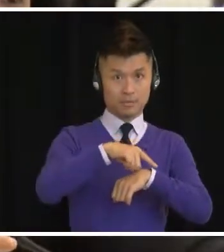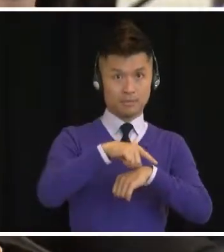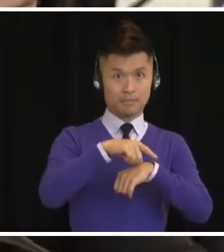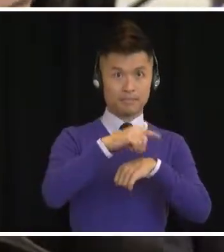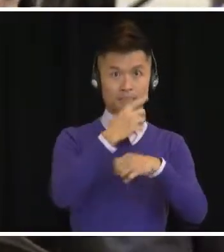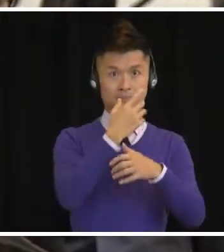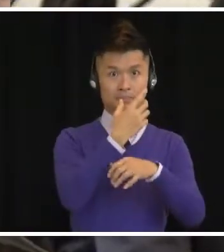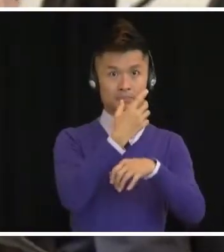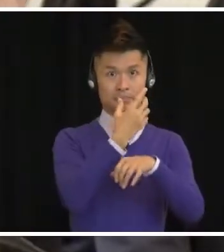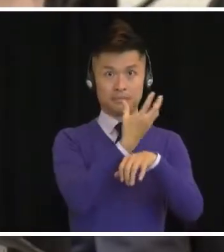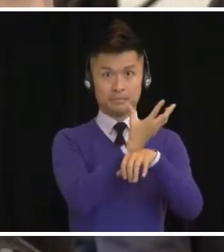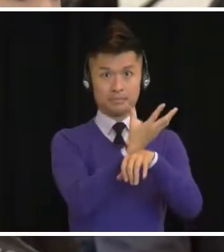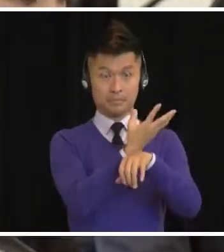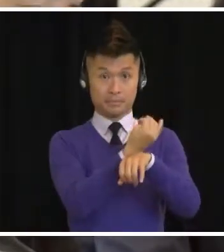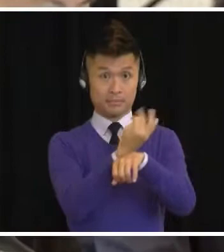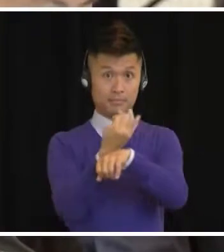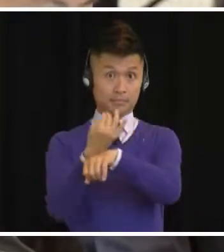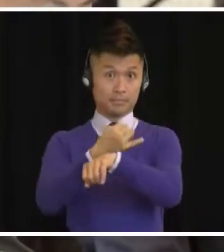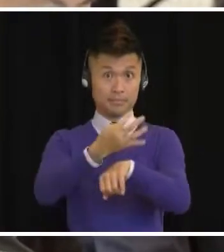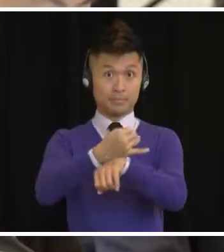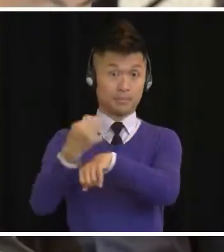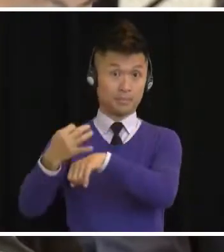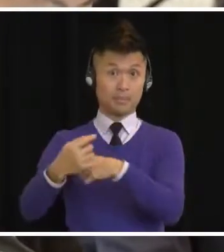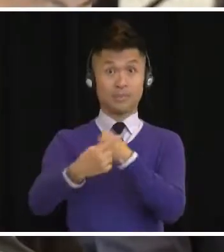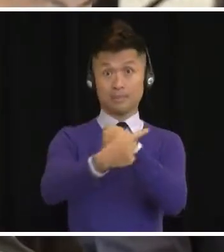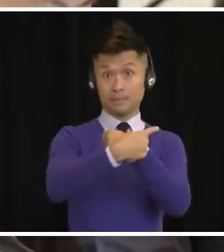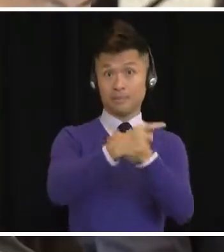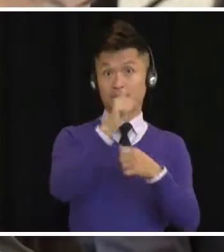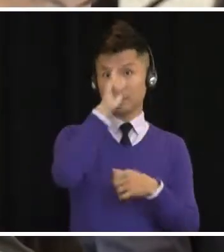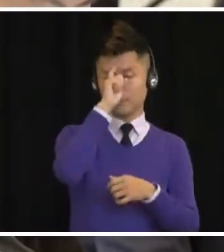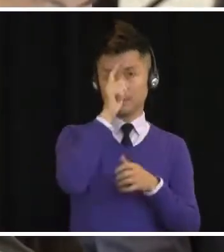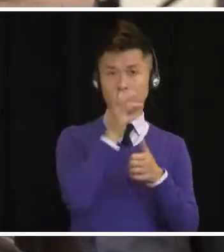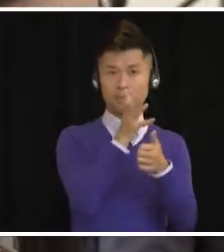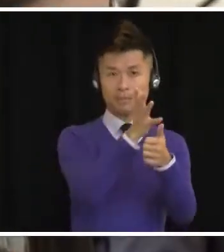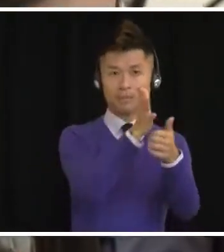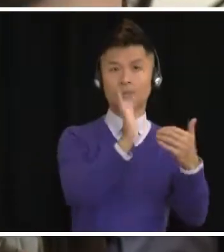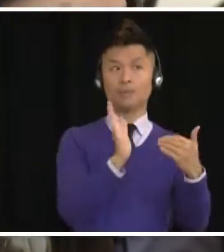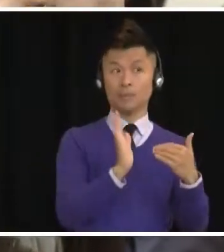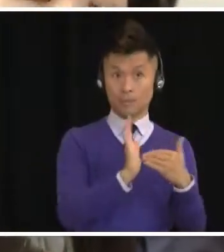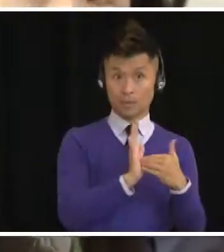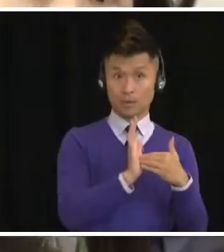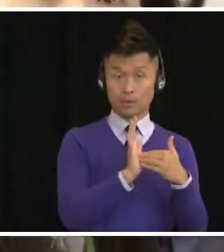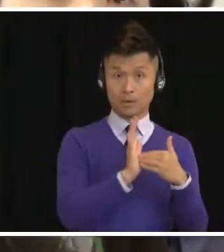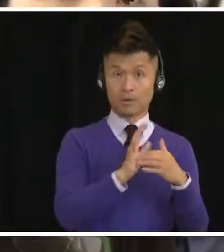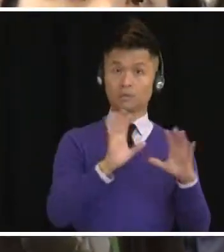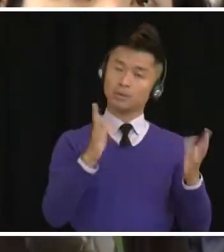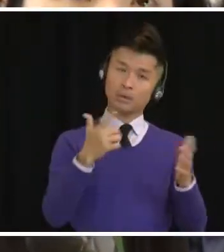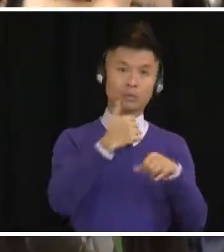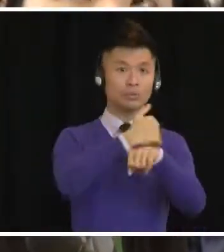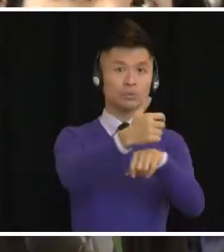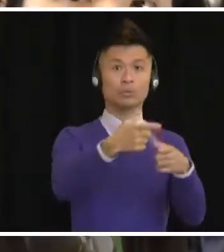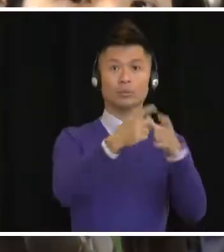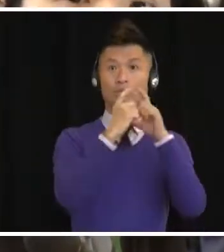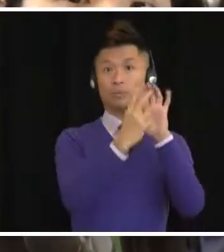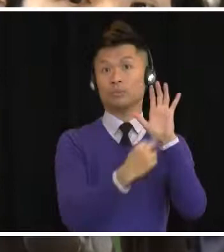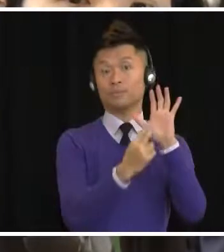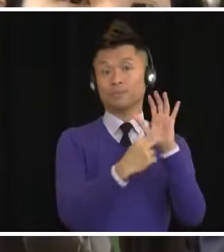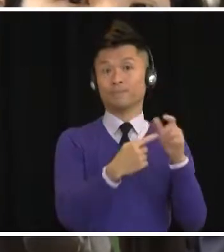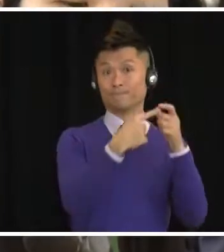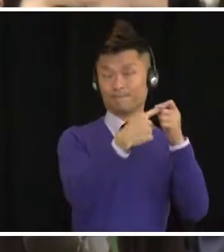will discuss who to answer the questions. So we will